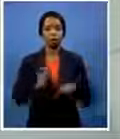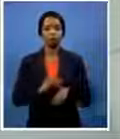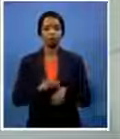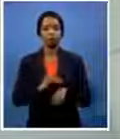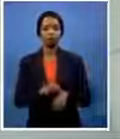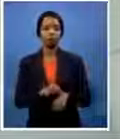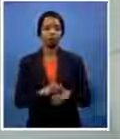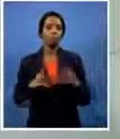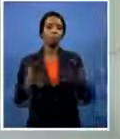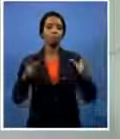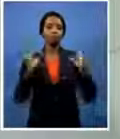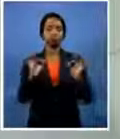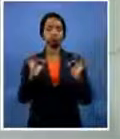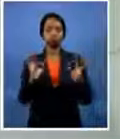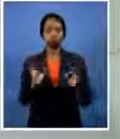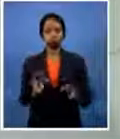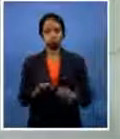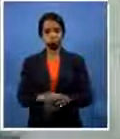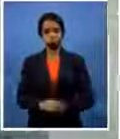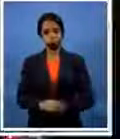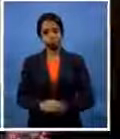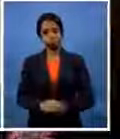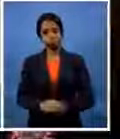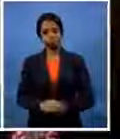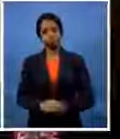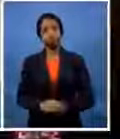Forbid. Jensen, thank you so much for talking to us this morning.